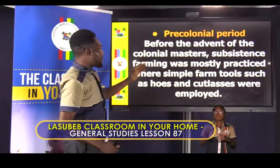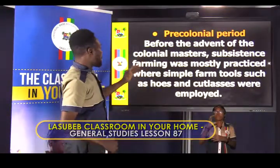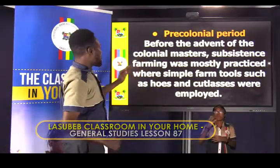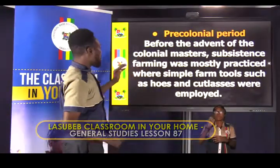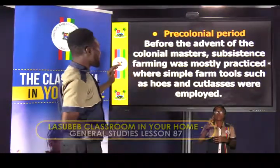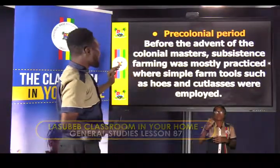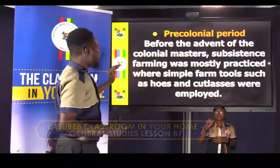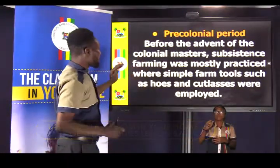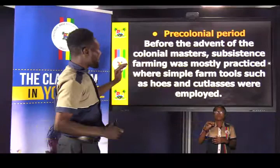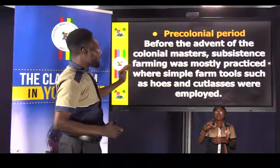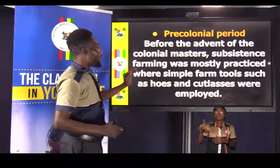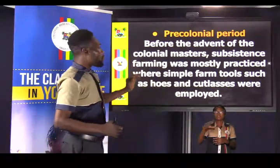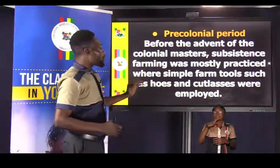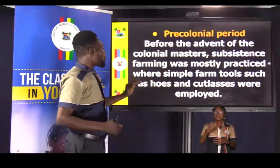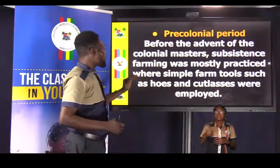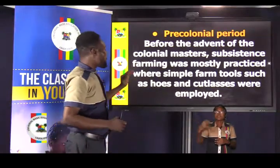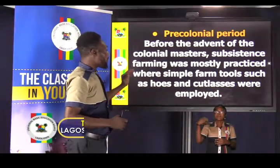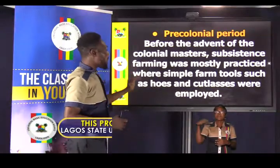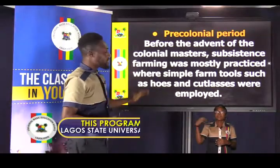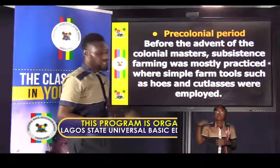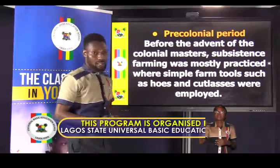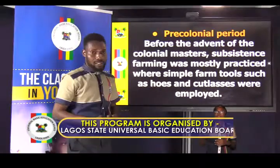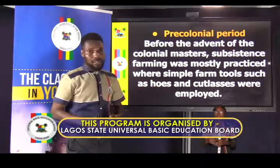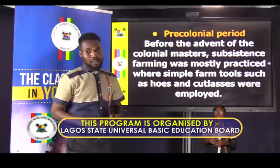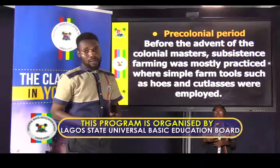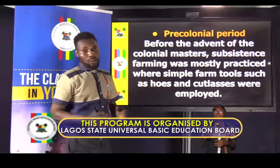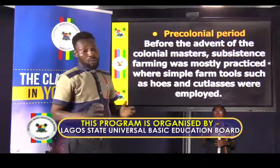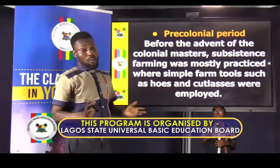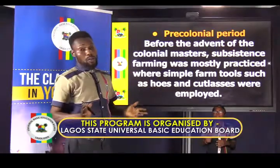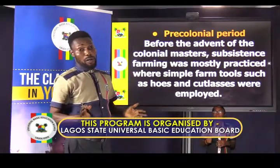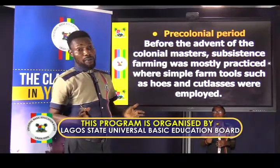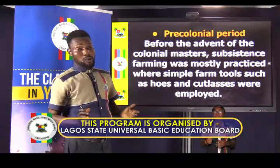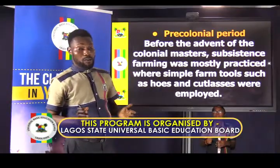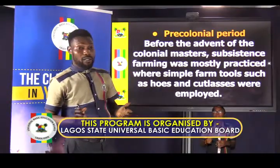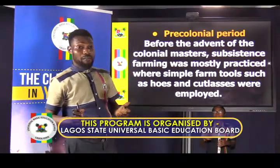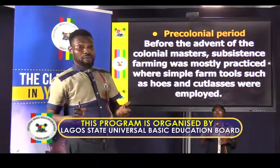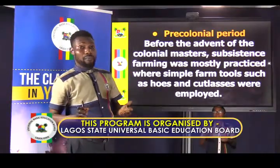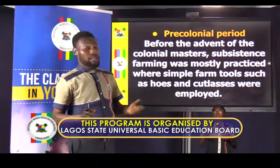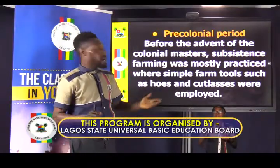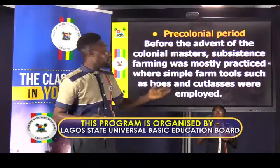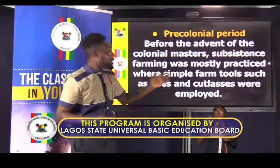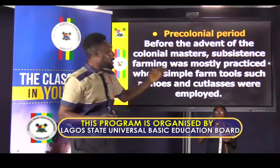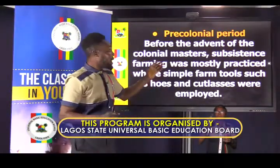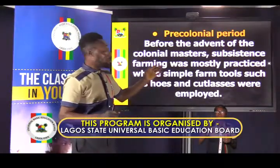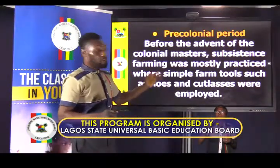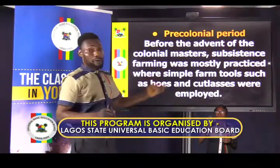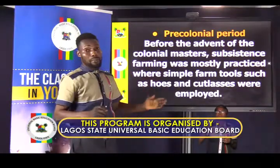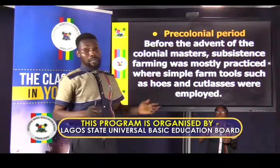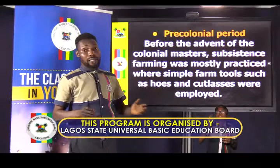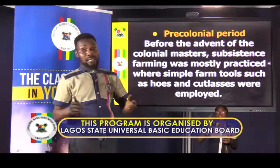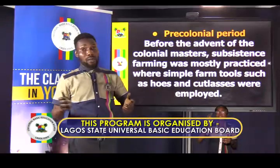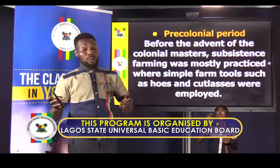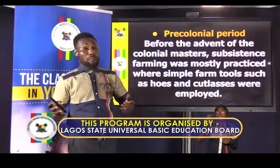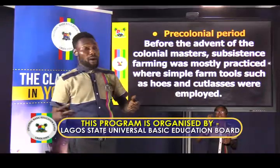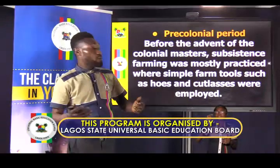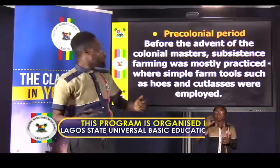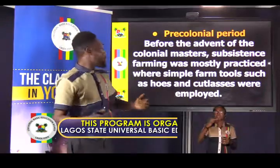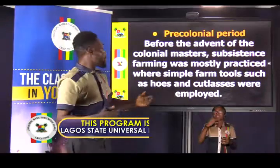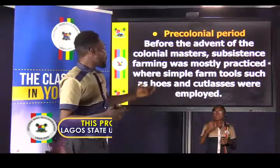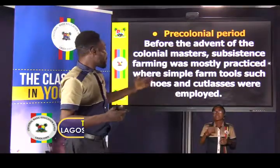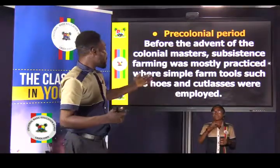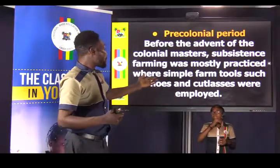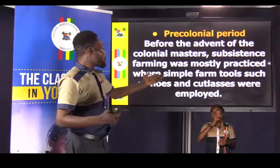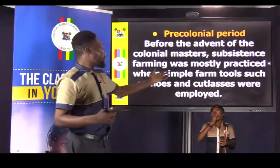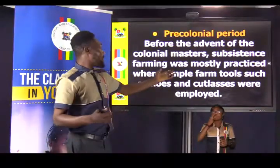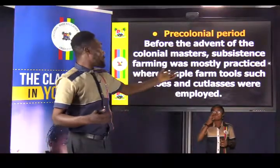masters, subsistence farming was mostly practiced. When we talk about subsistence farming, that's the kind of farming whereby you